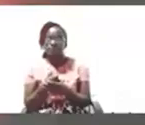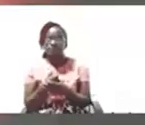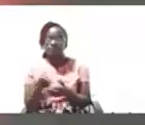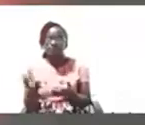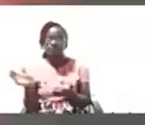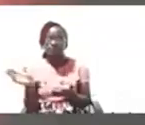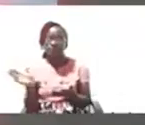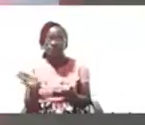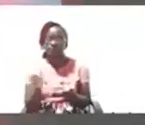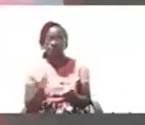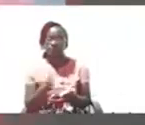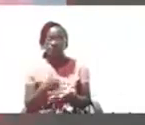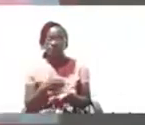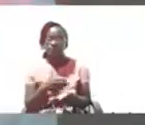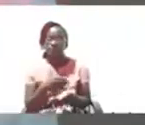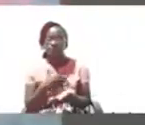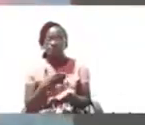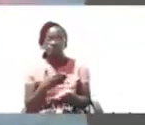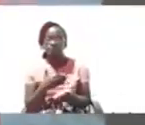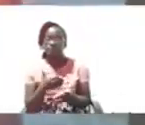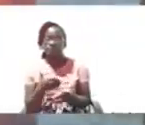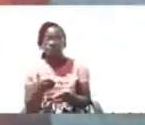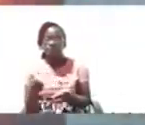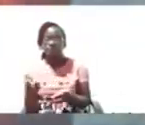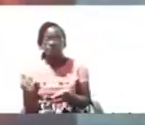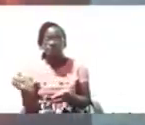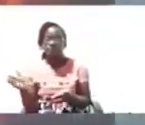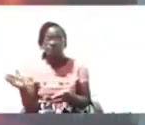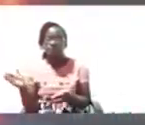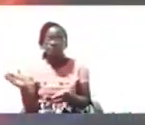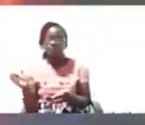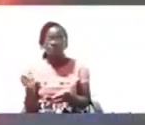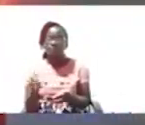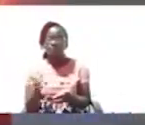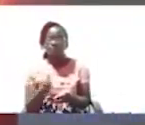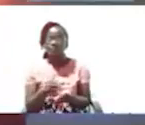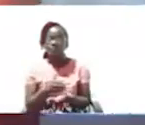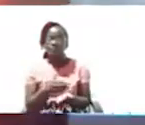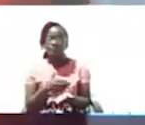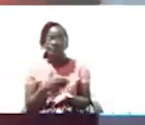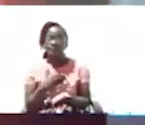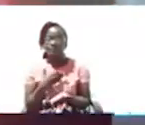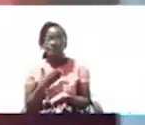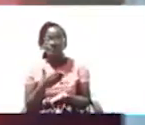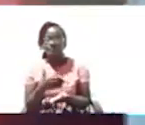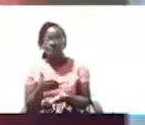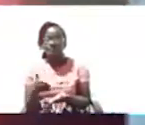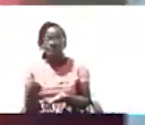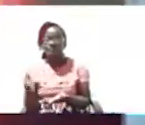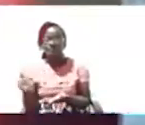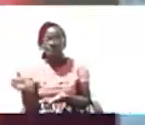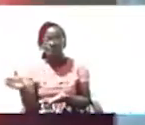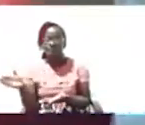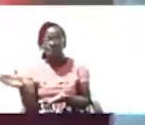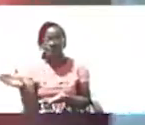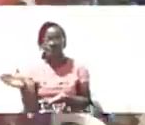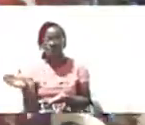Ana ahau, ana mira na